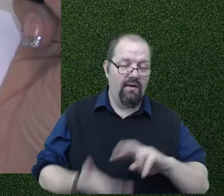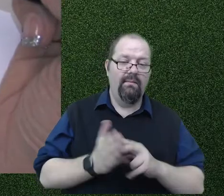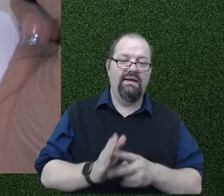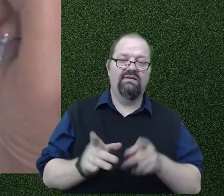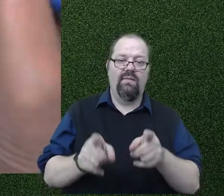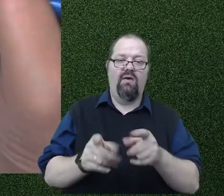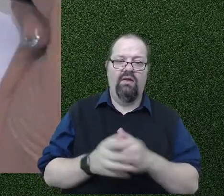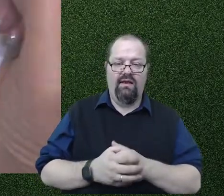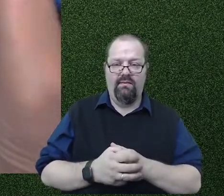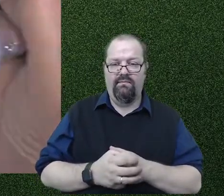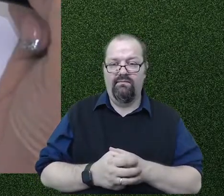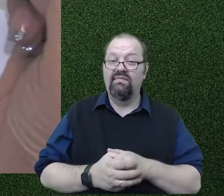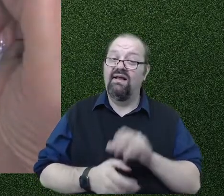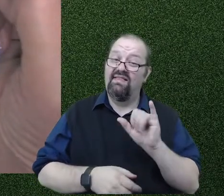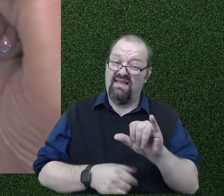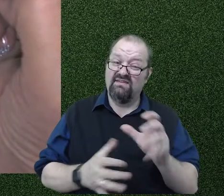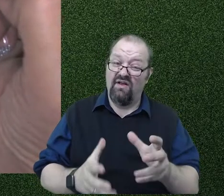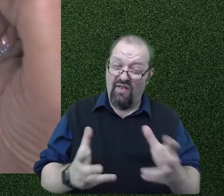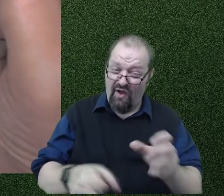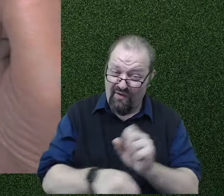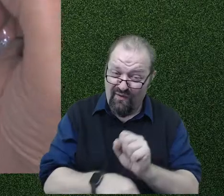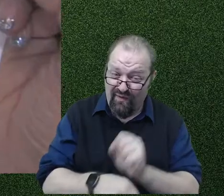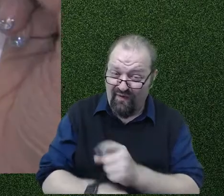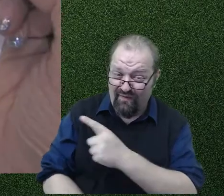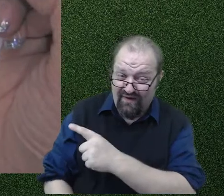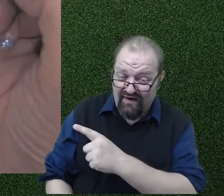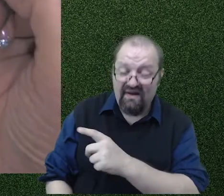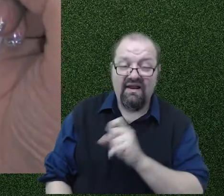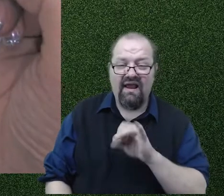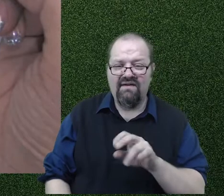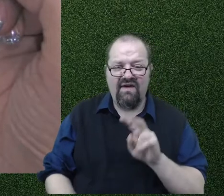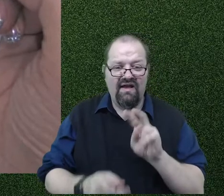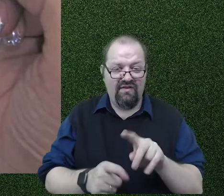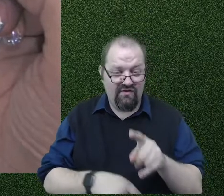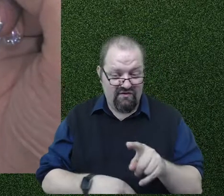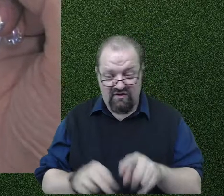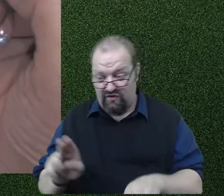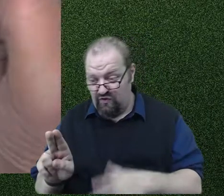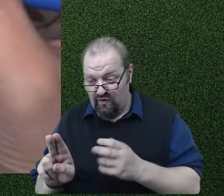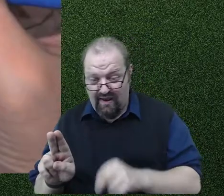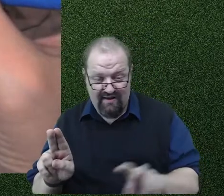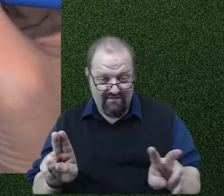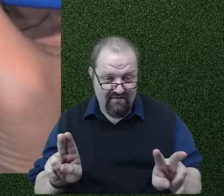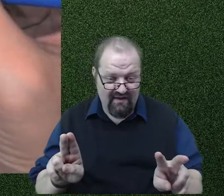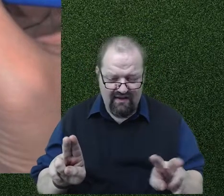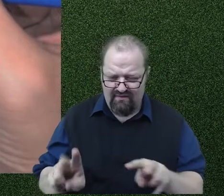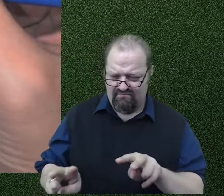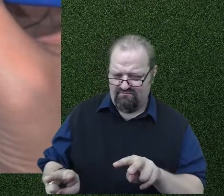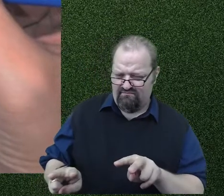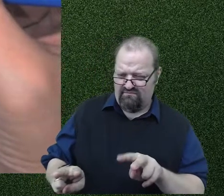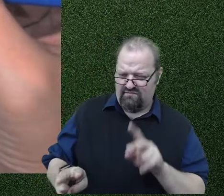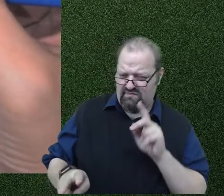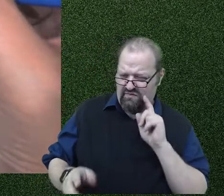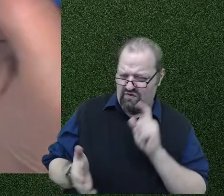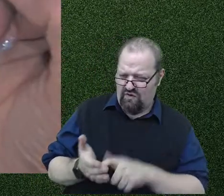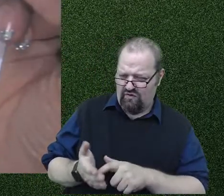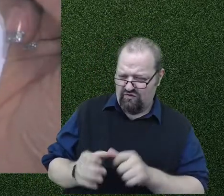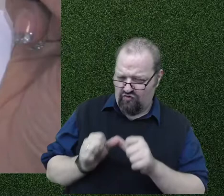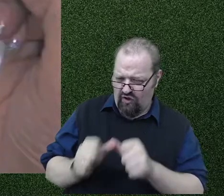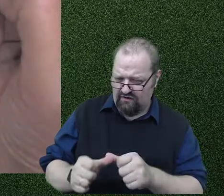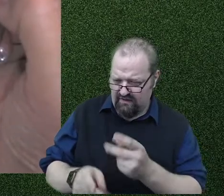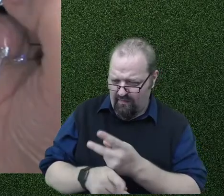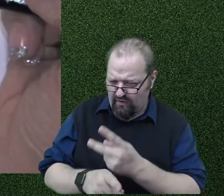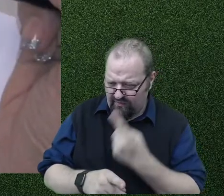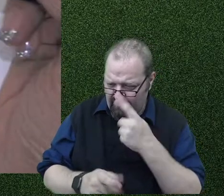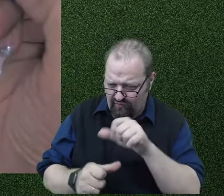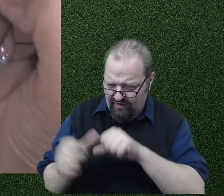Now, that's a lot of work. If I looked at u and v and I saw that there were constant multiples of each other, I'd also know that they were parallel. So